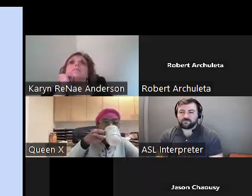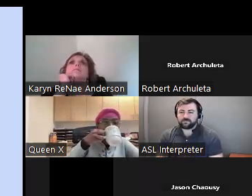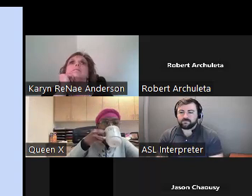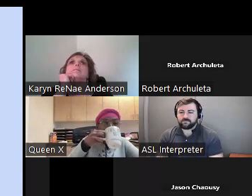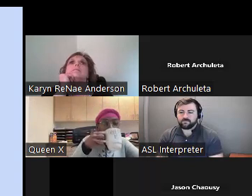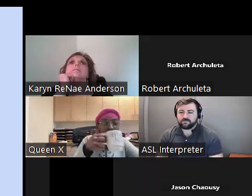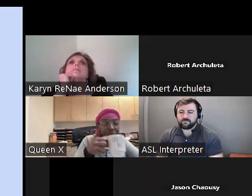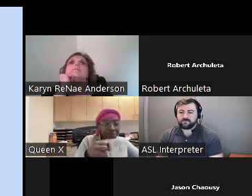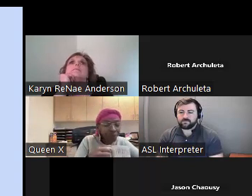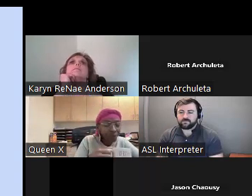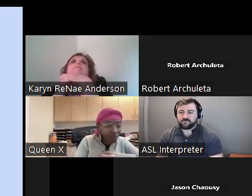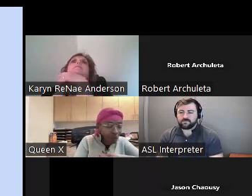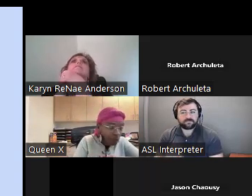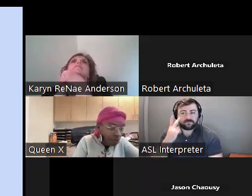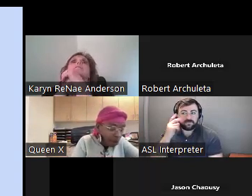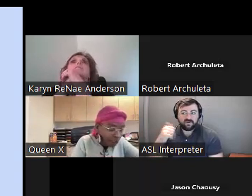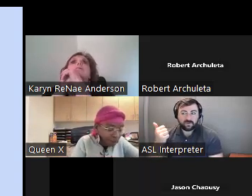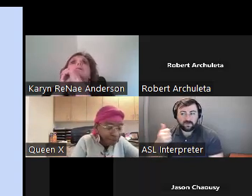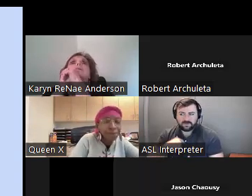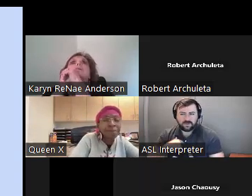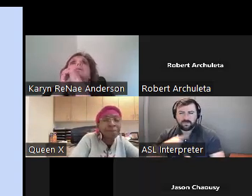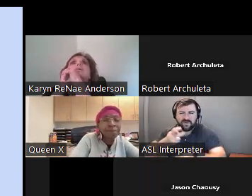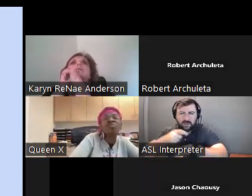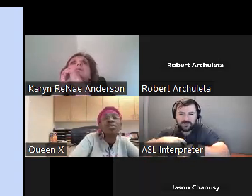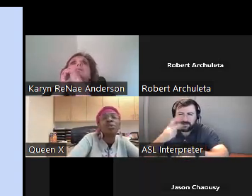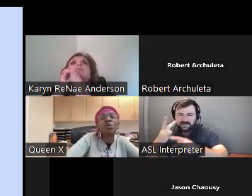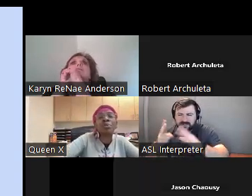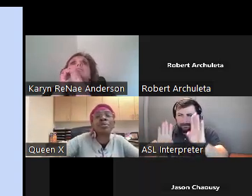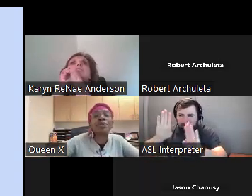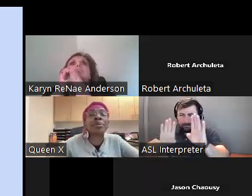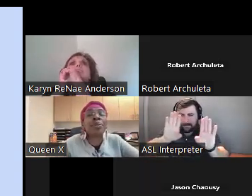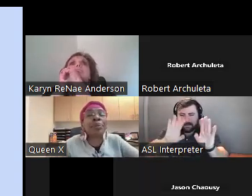And do you see anybody else's hands up? I'm having a hard time seeing other hands up.